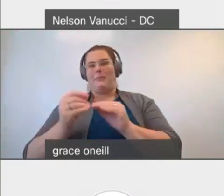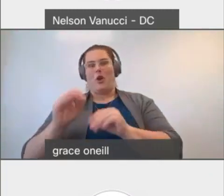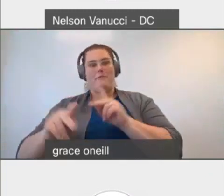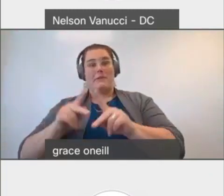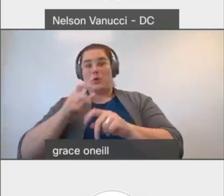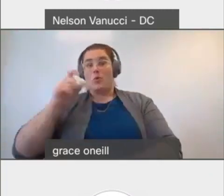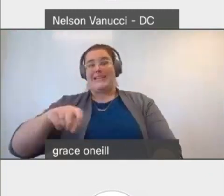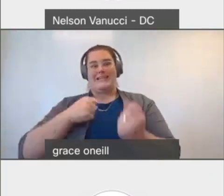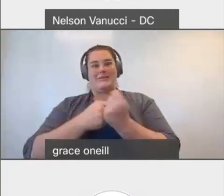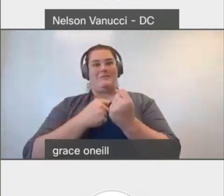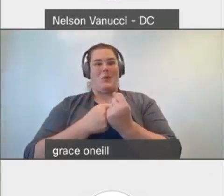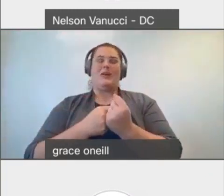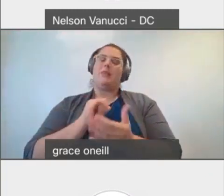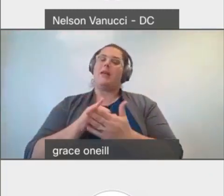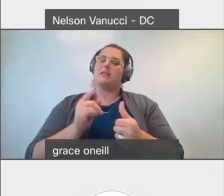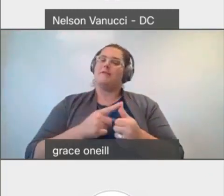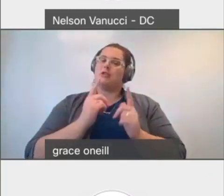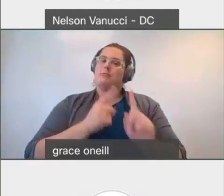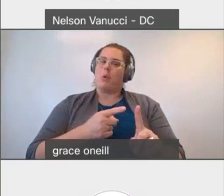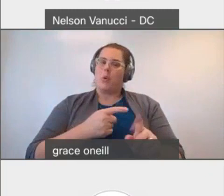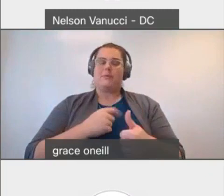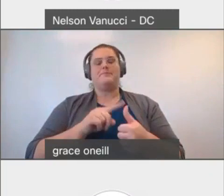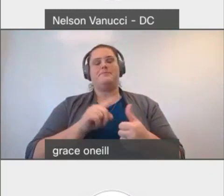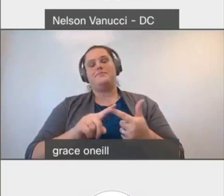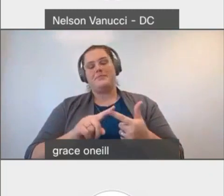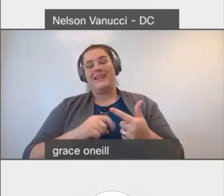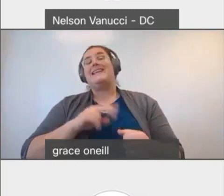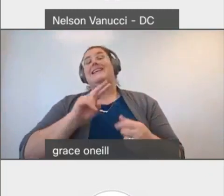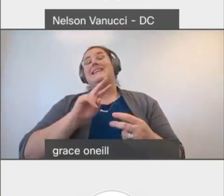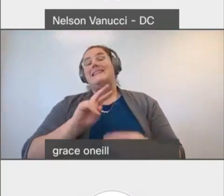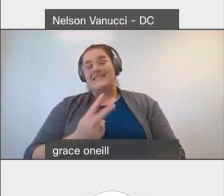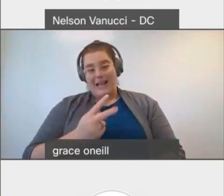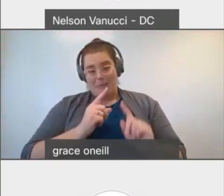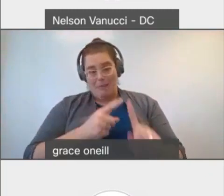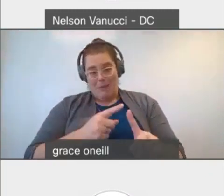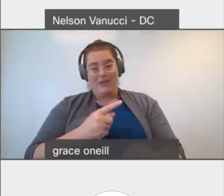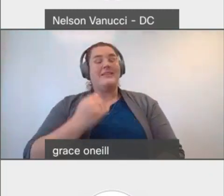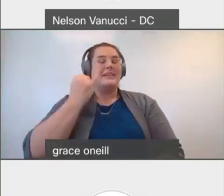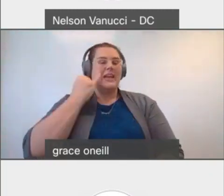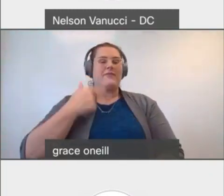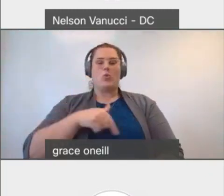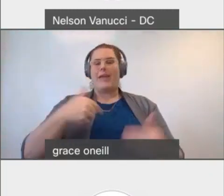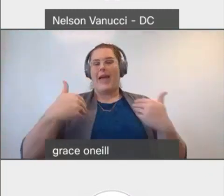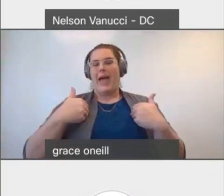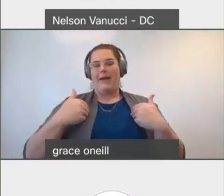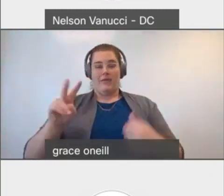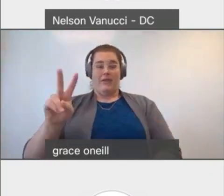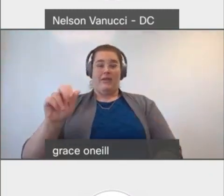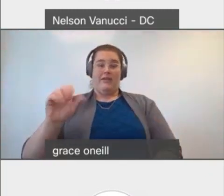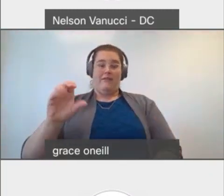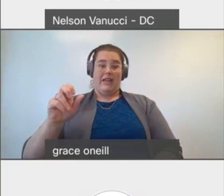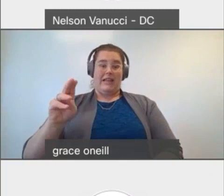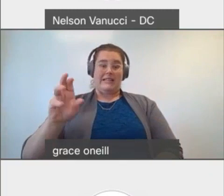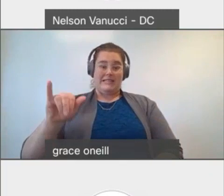that's one point. The second point is, if we have what are called vacancies, and I'm going to be very clear,